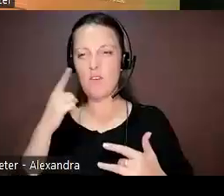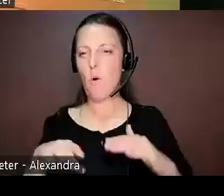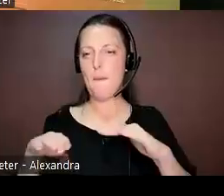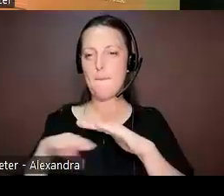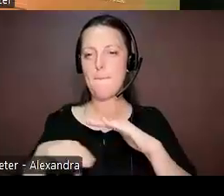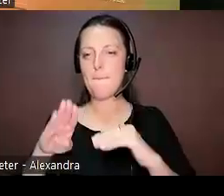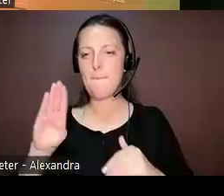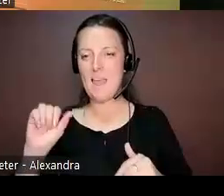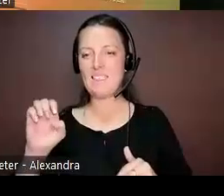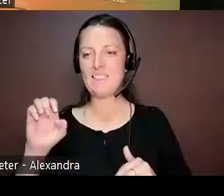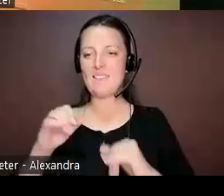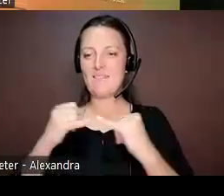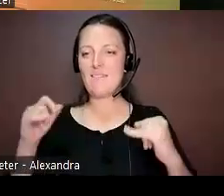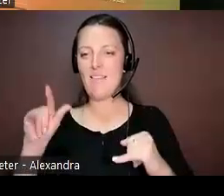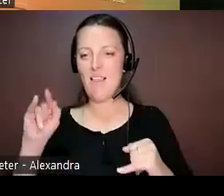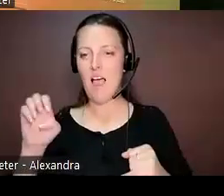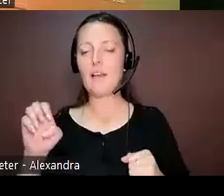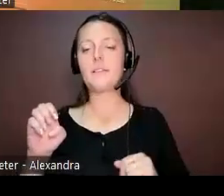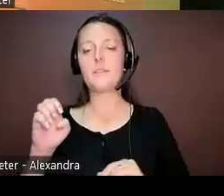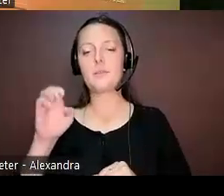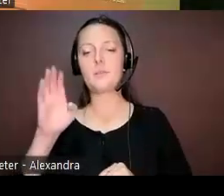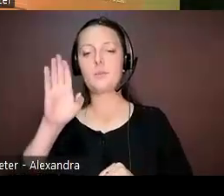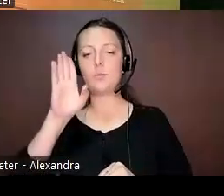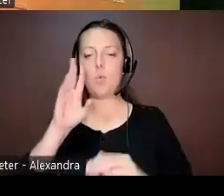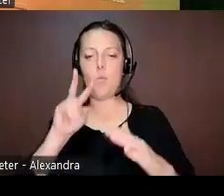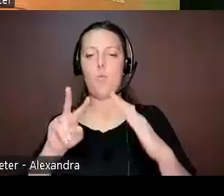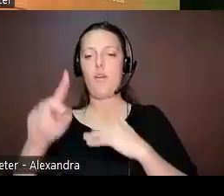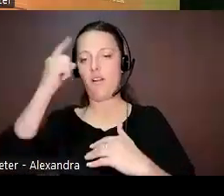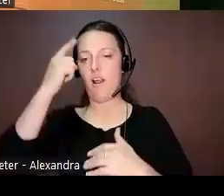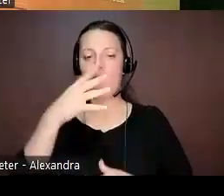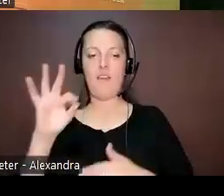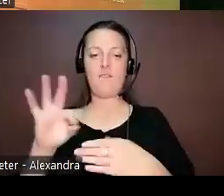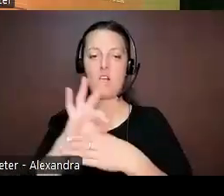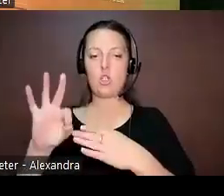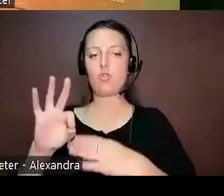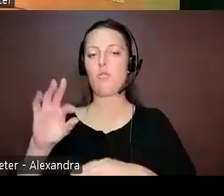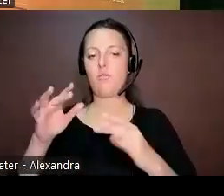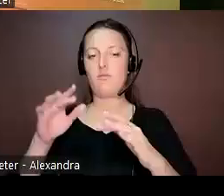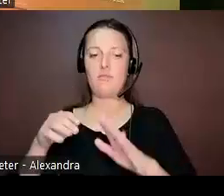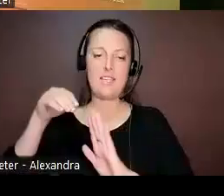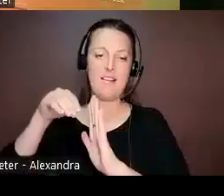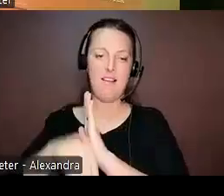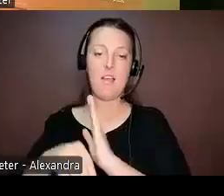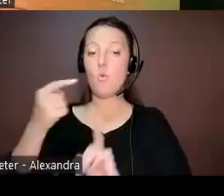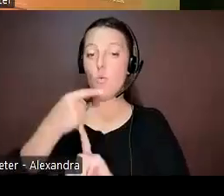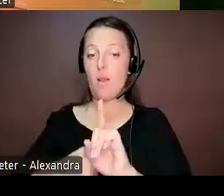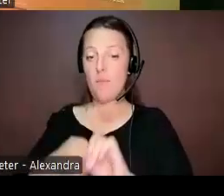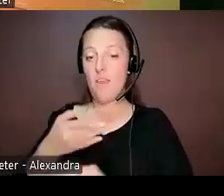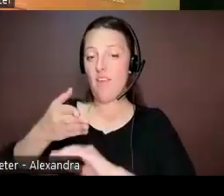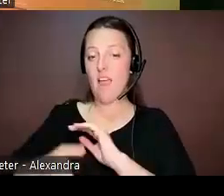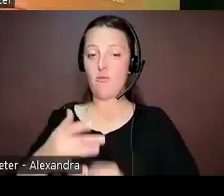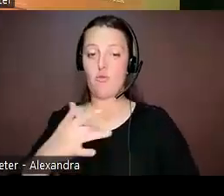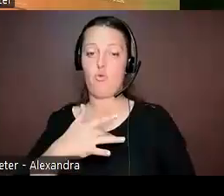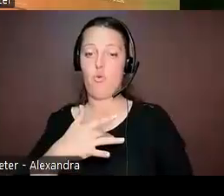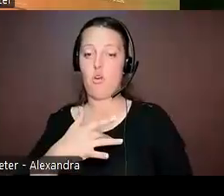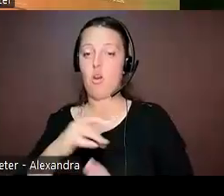and functional decline 1 month after coronary artery bypass graft surgery. And we